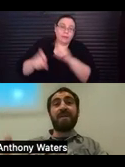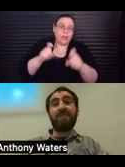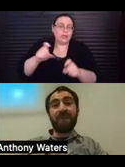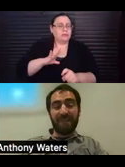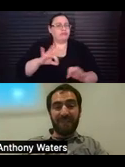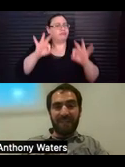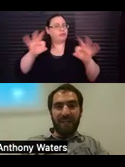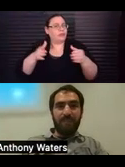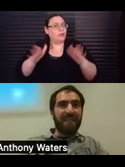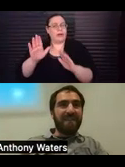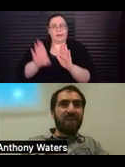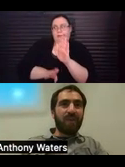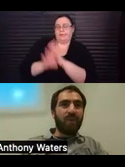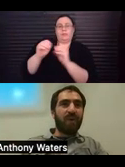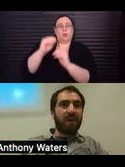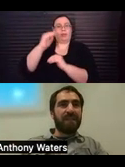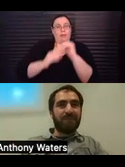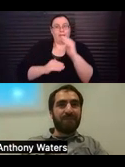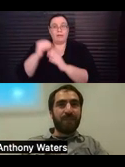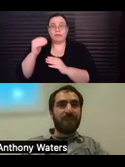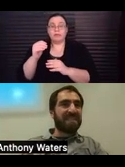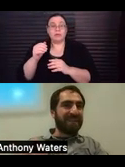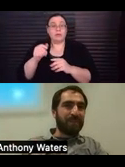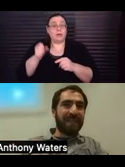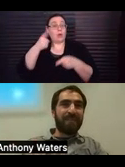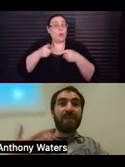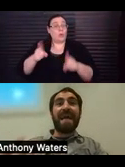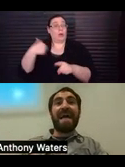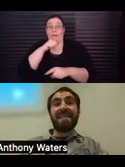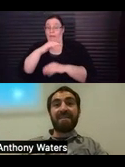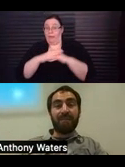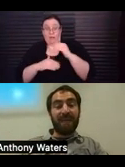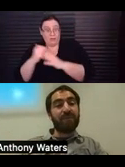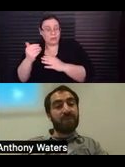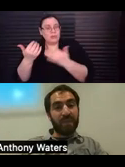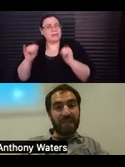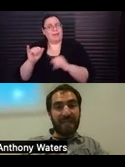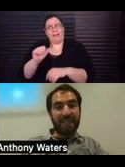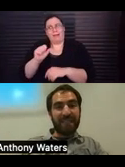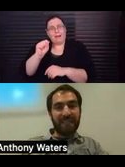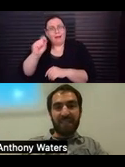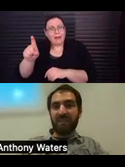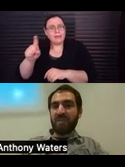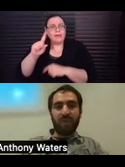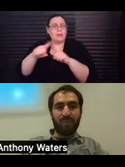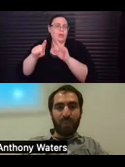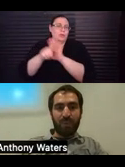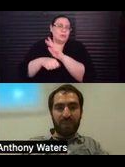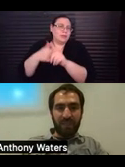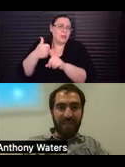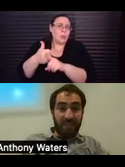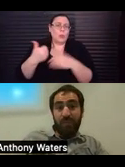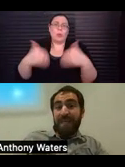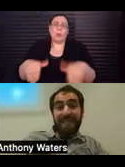build comfort. But even when we're uncomfortable, still being able to ask about suicide is so